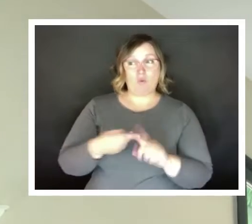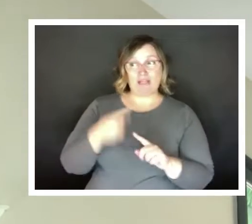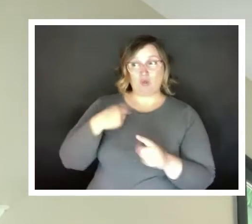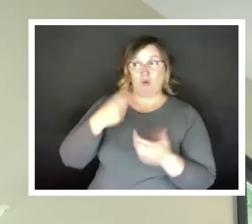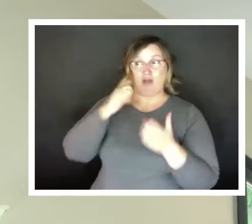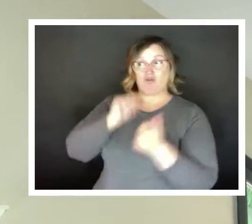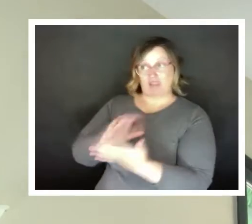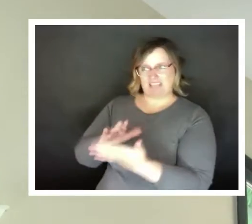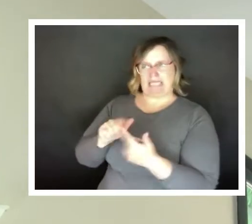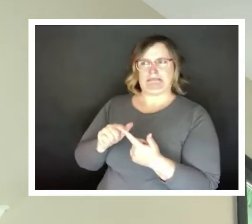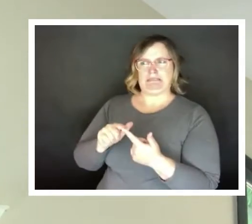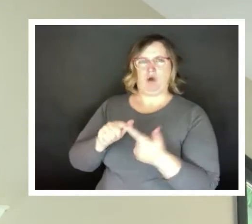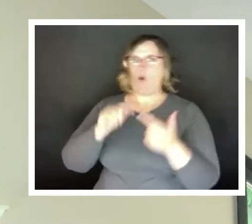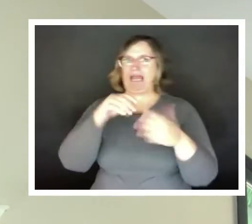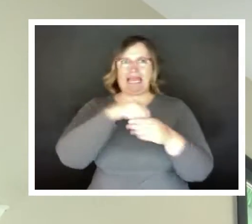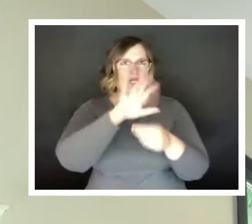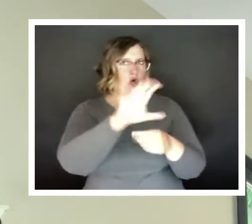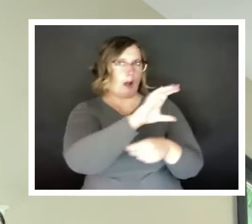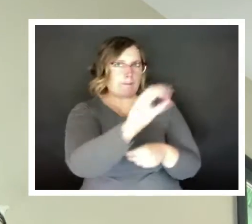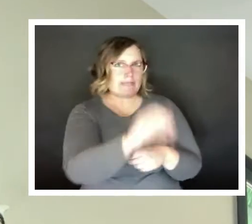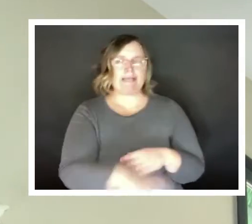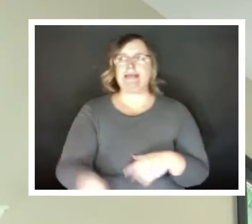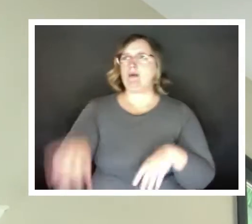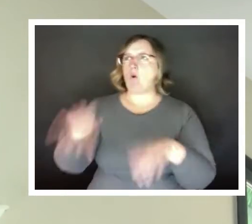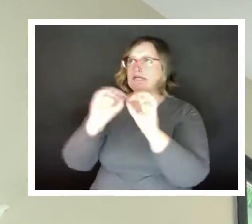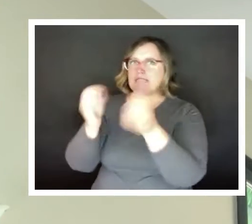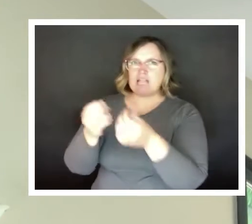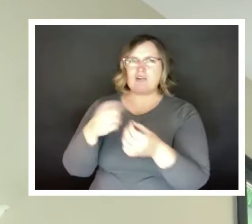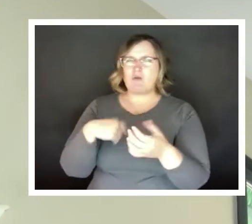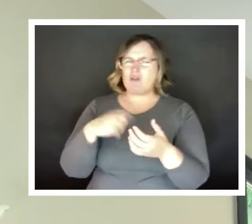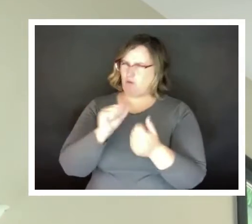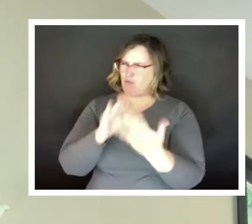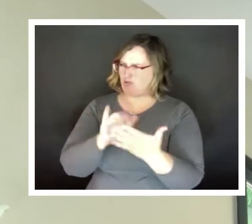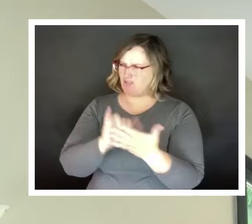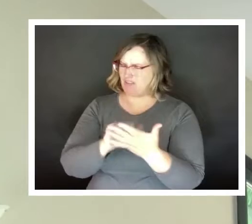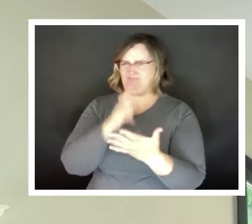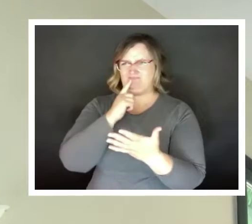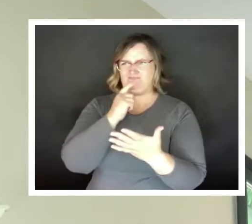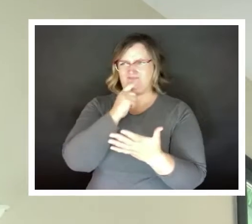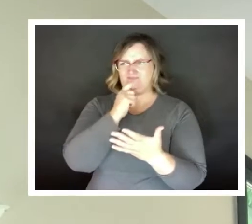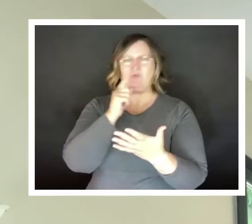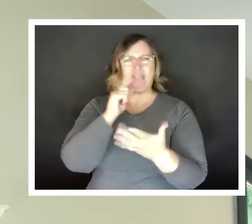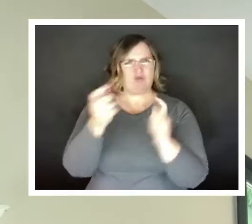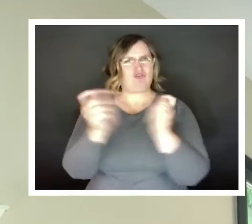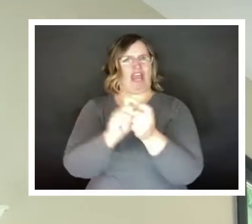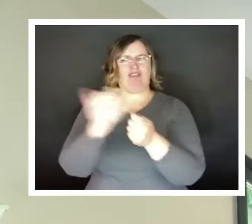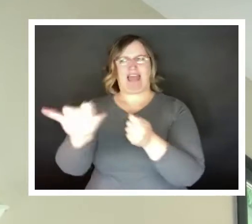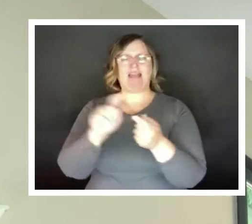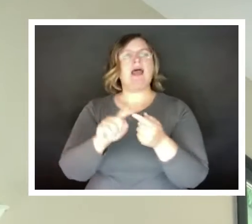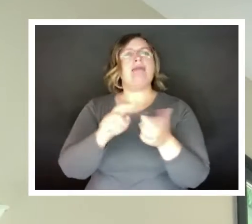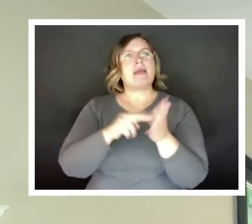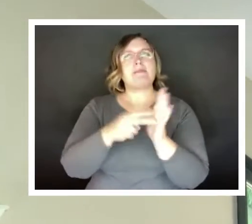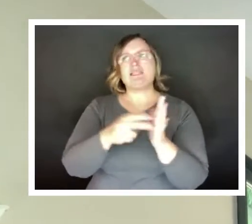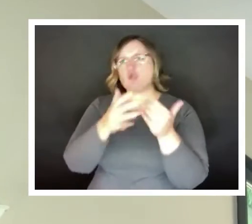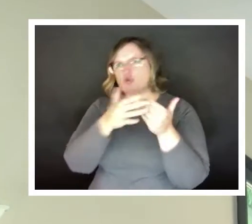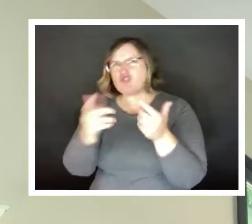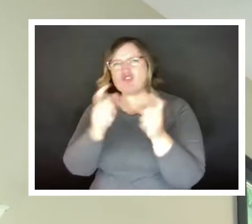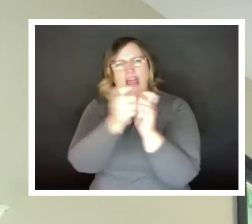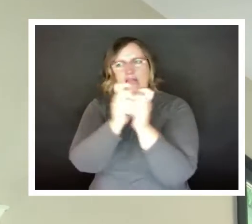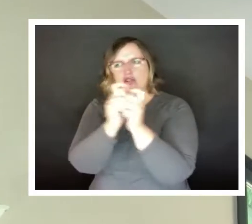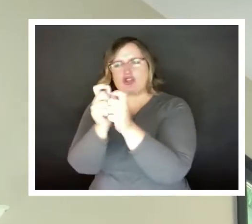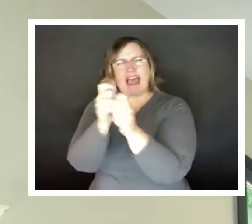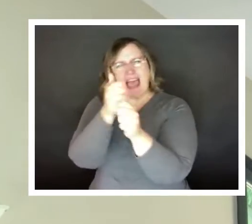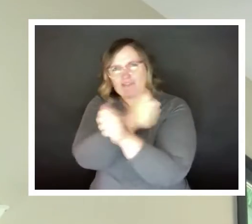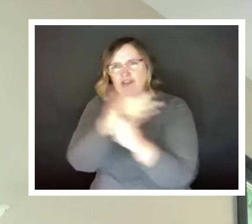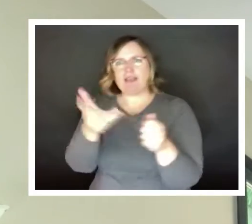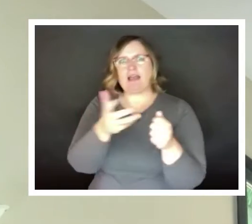your company or organization, you change the performance, you change the impact, you change the effectiveness and